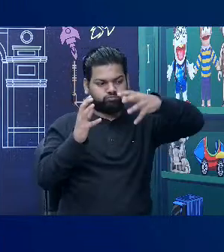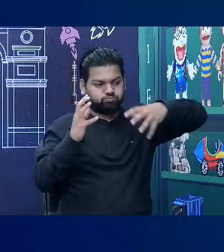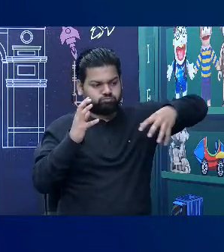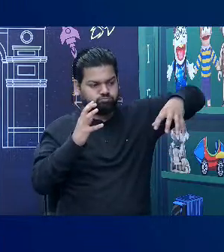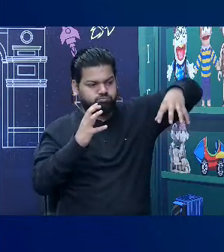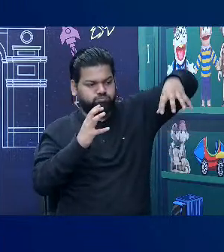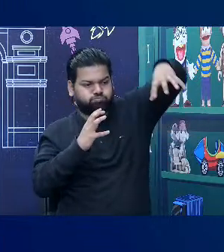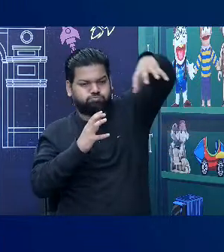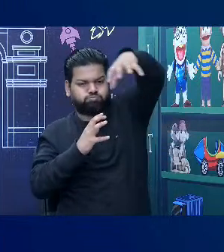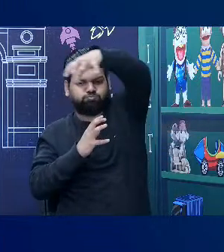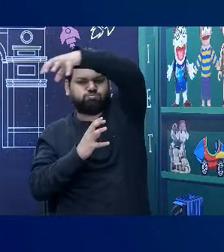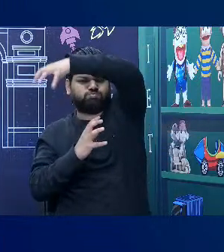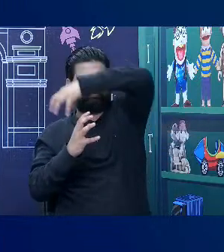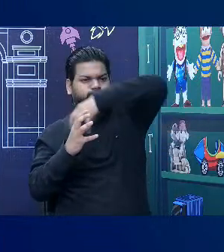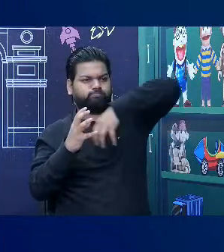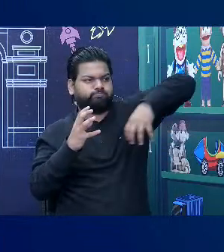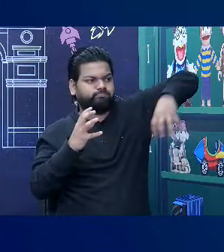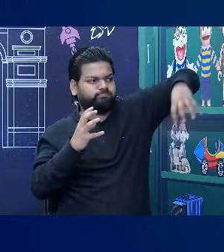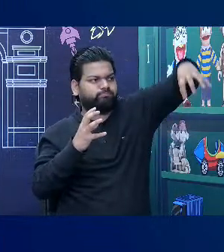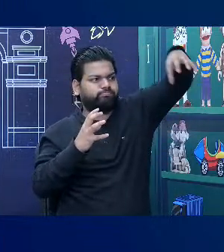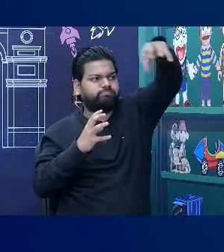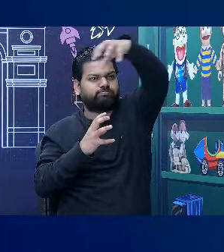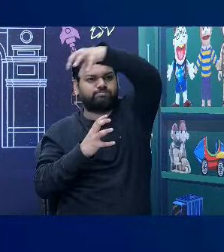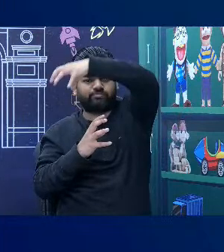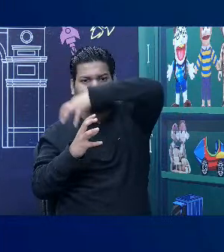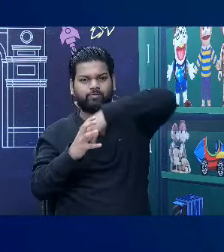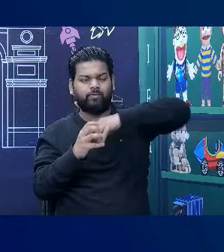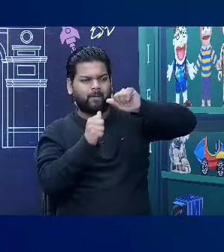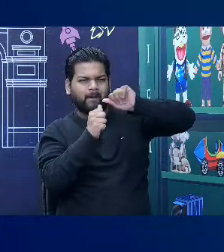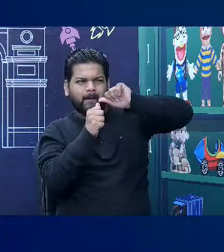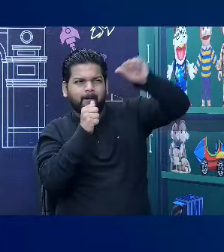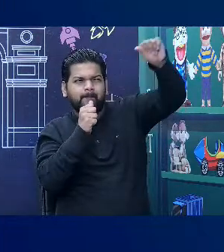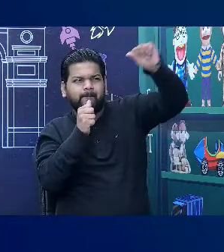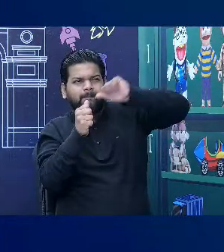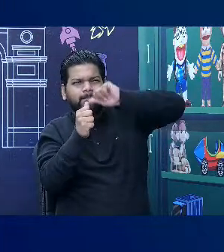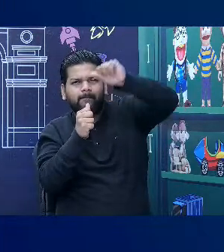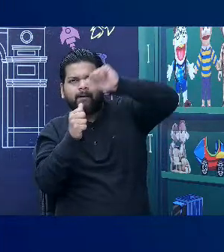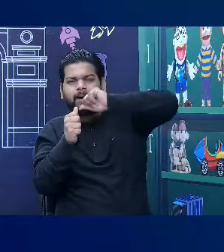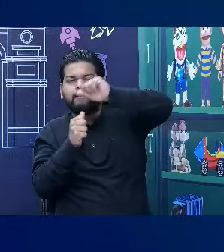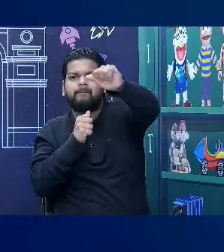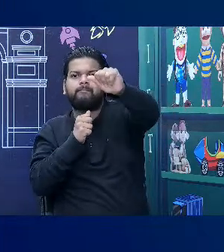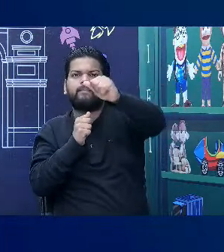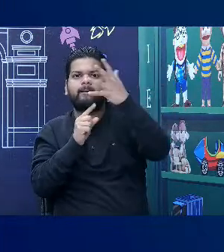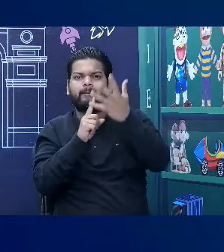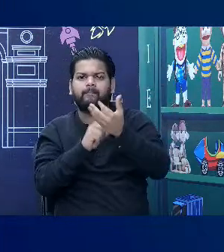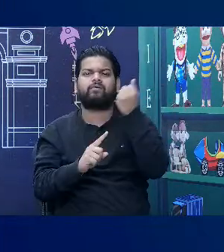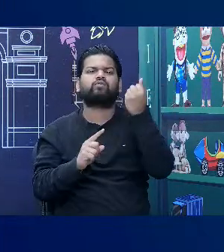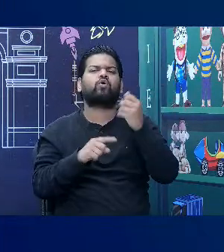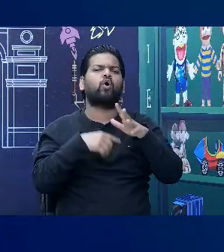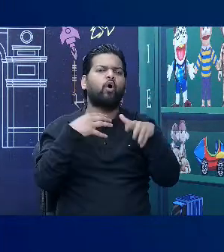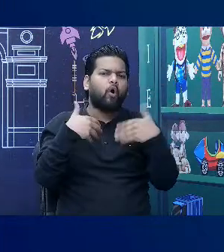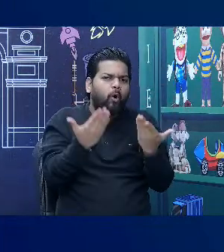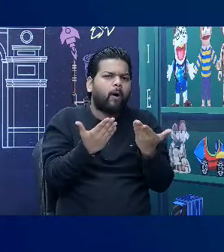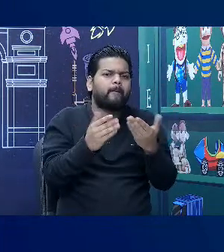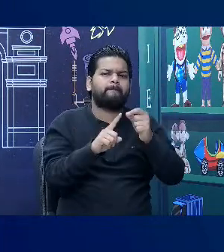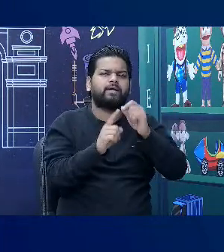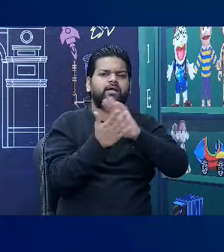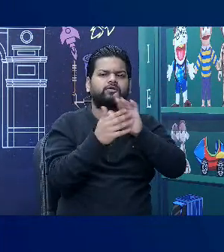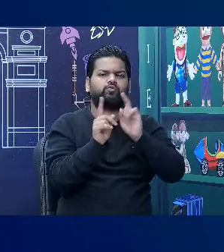the technologically advanced method used in engineering and physical science are based